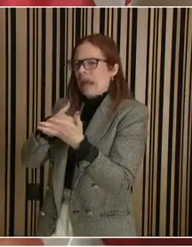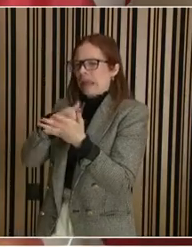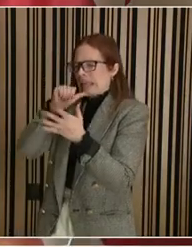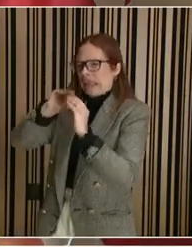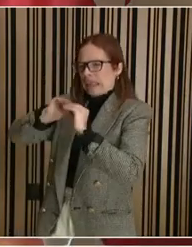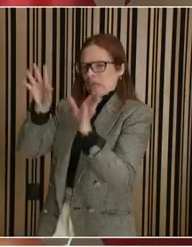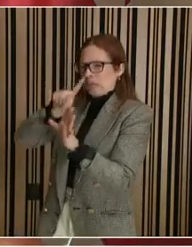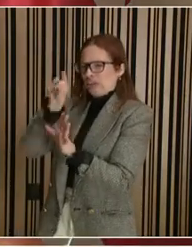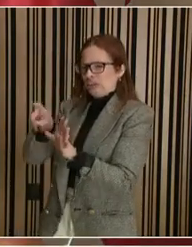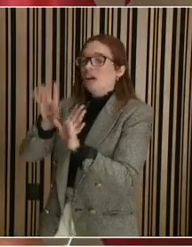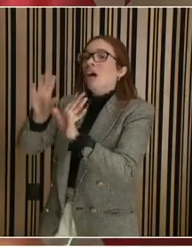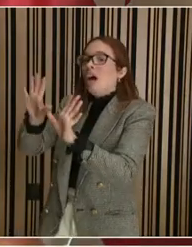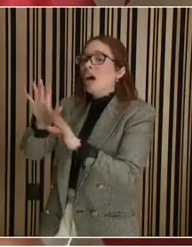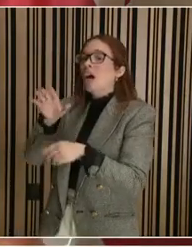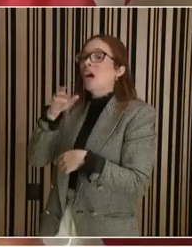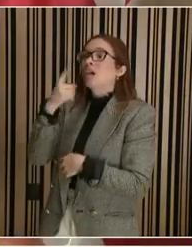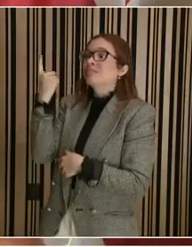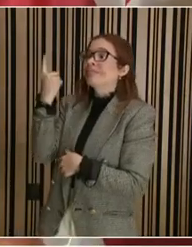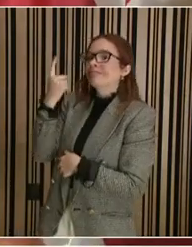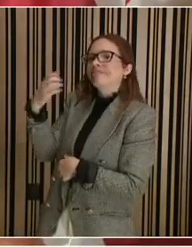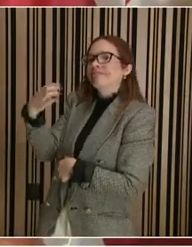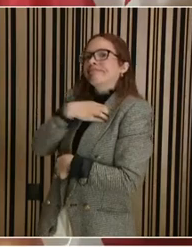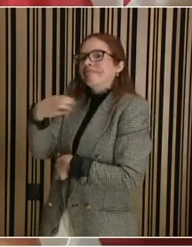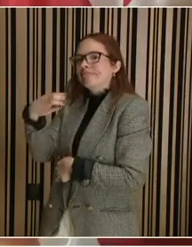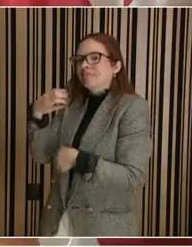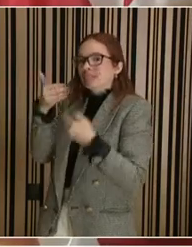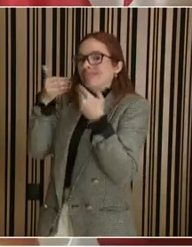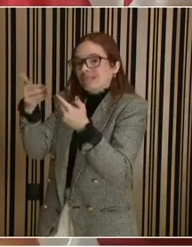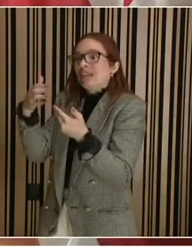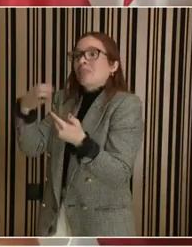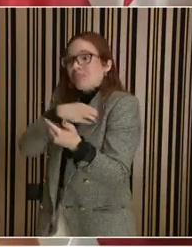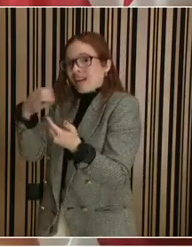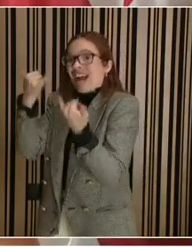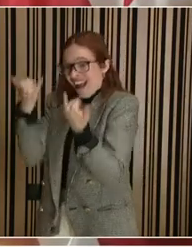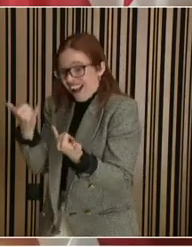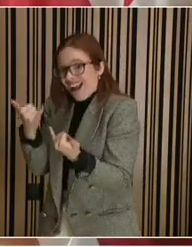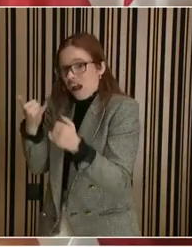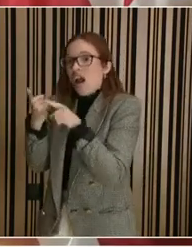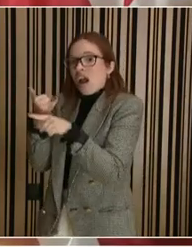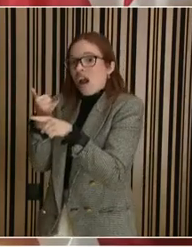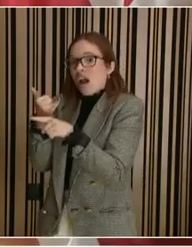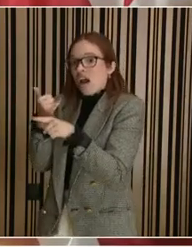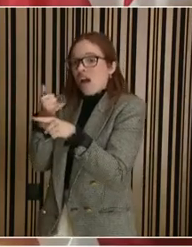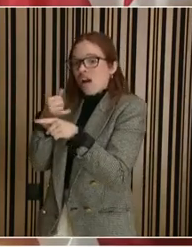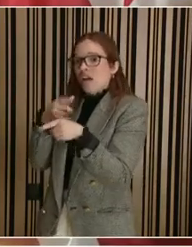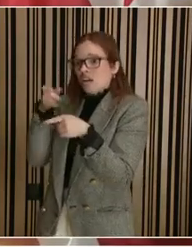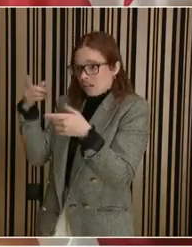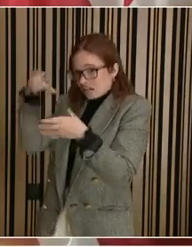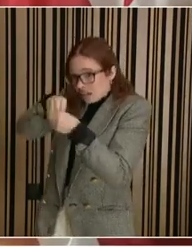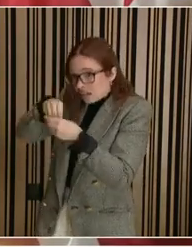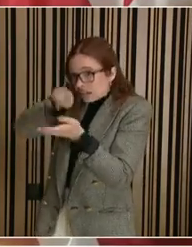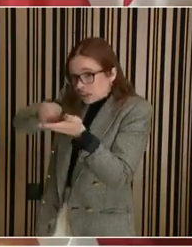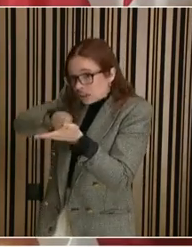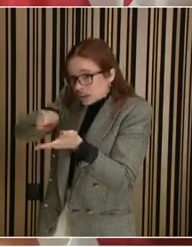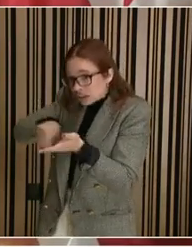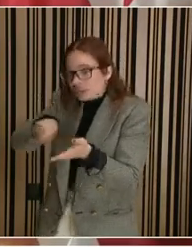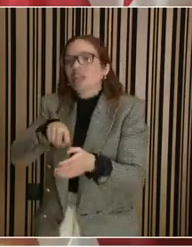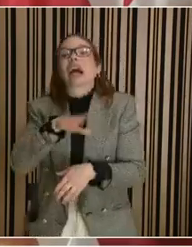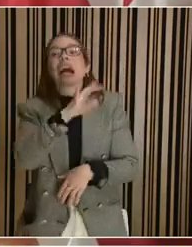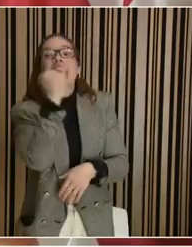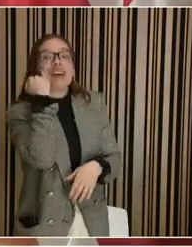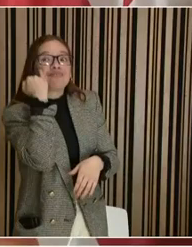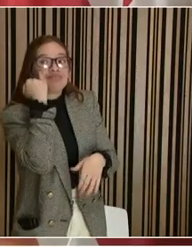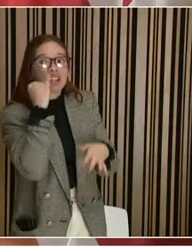had a complaint and they made a complaint now, it would be part of the investigation? If it was related to it. If not, we would open another